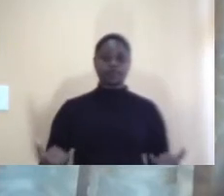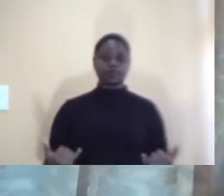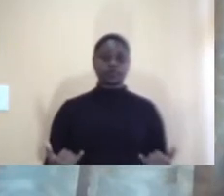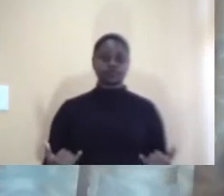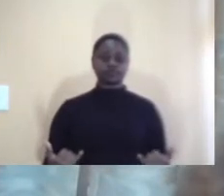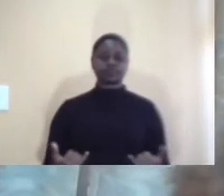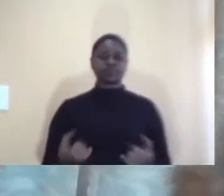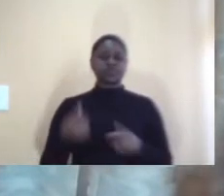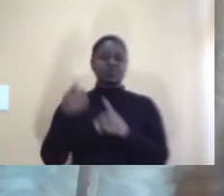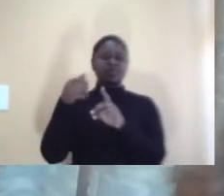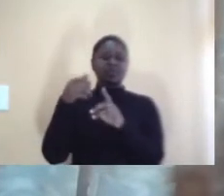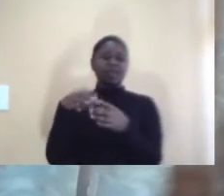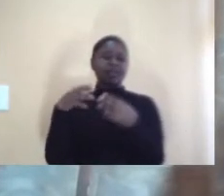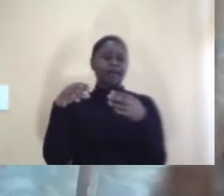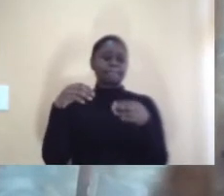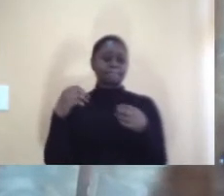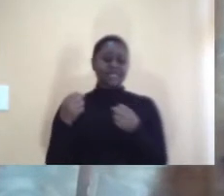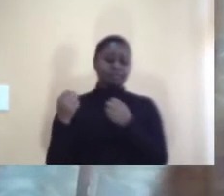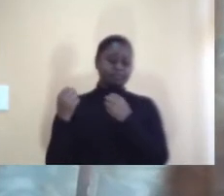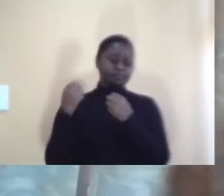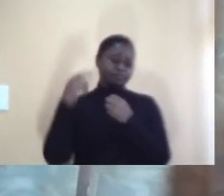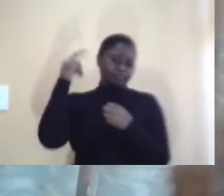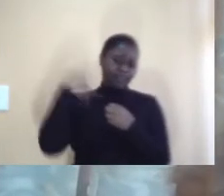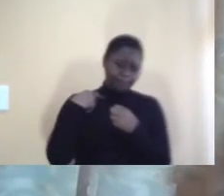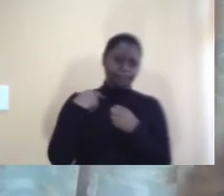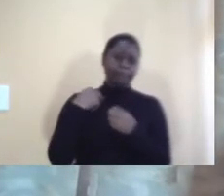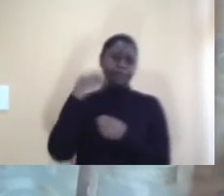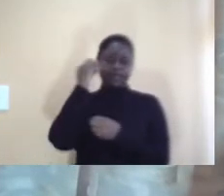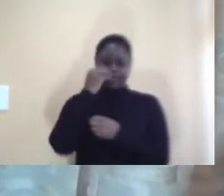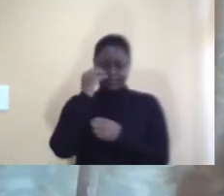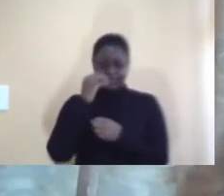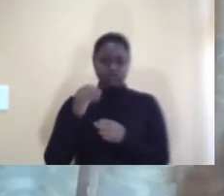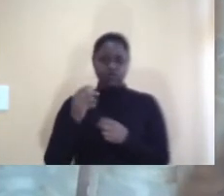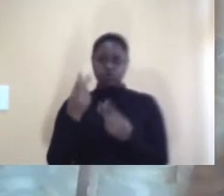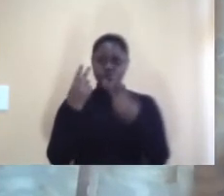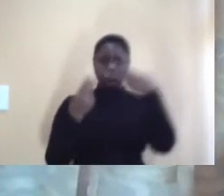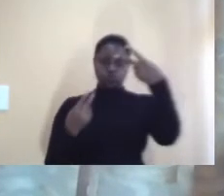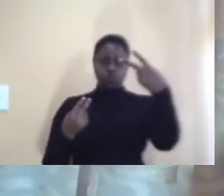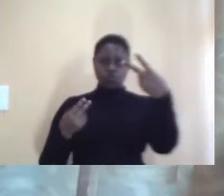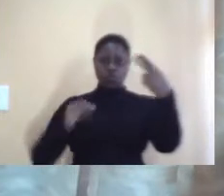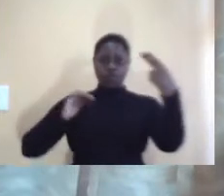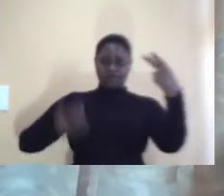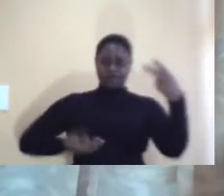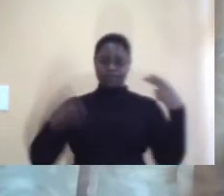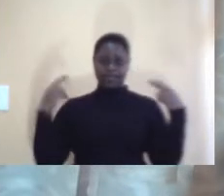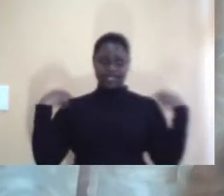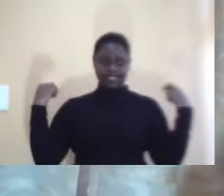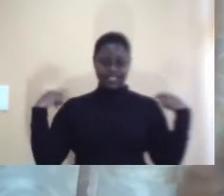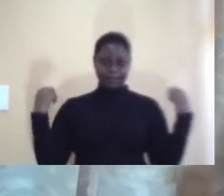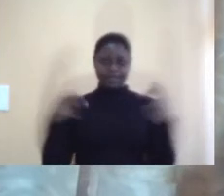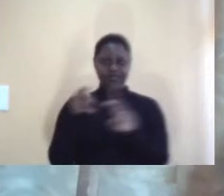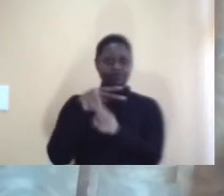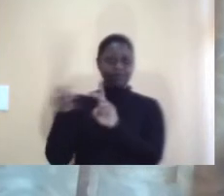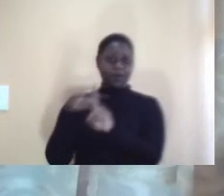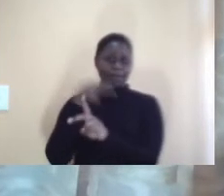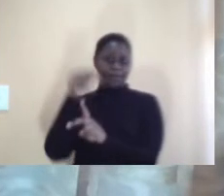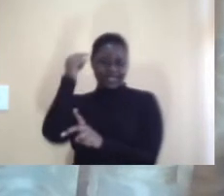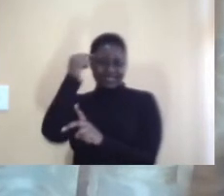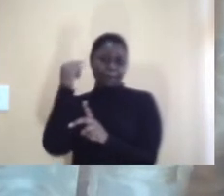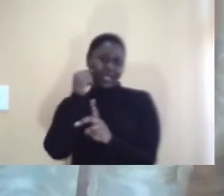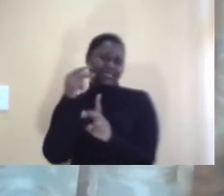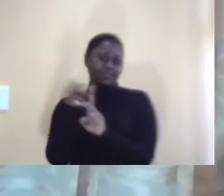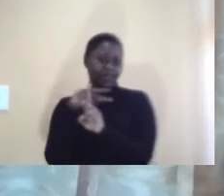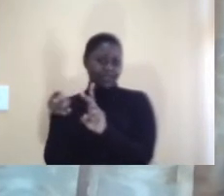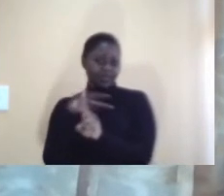devastating news of two female nurses who were victims of the gender-based